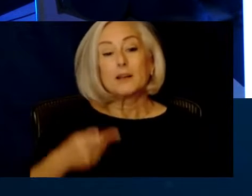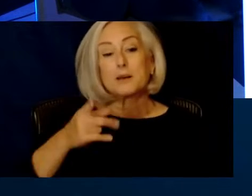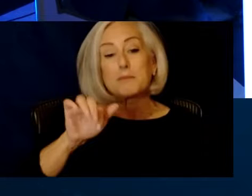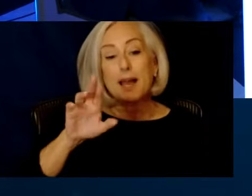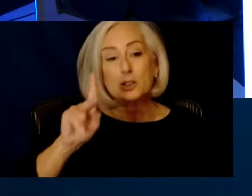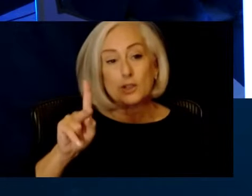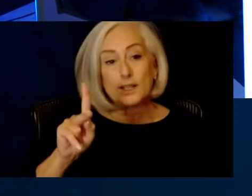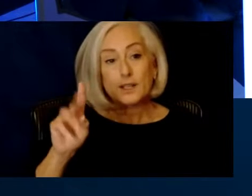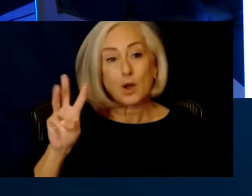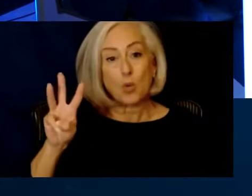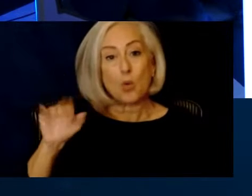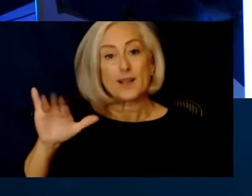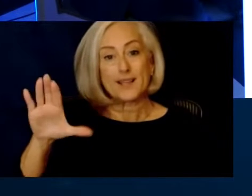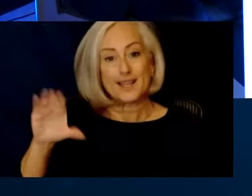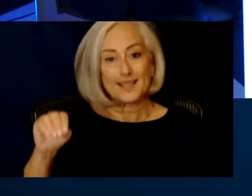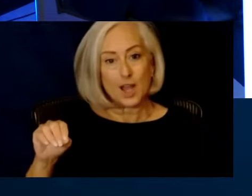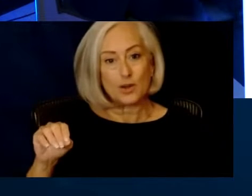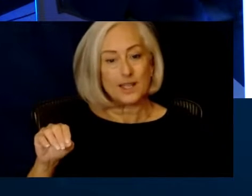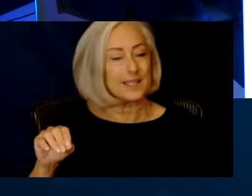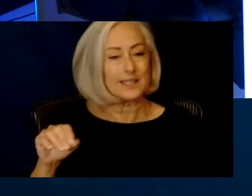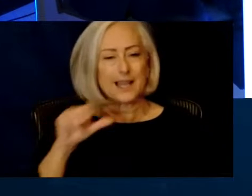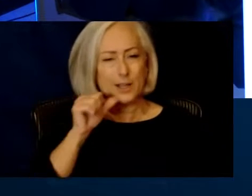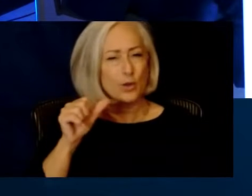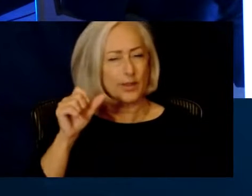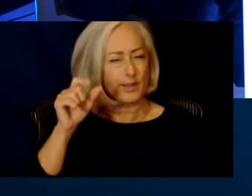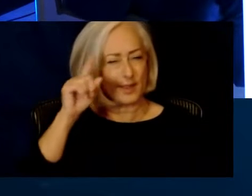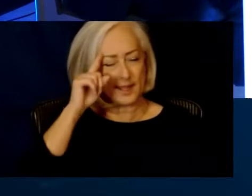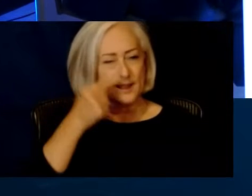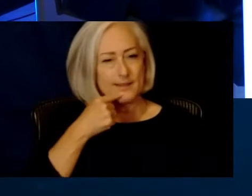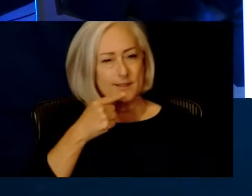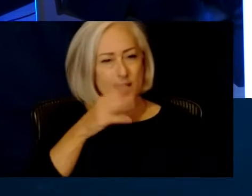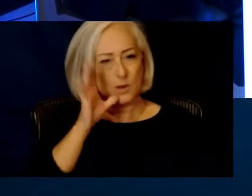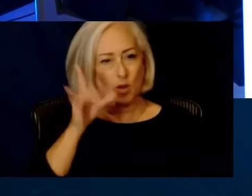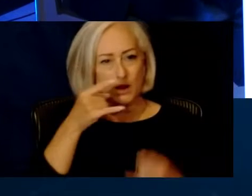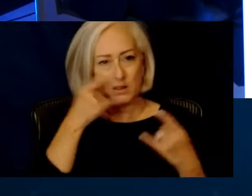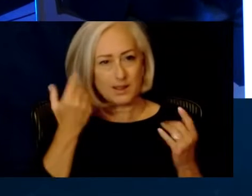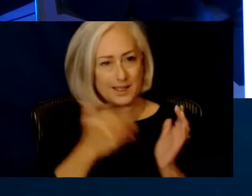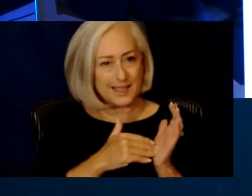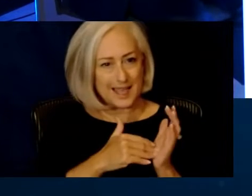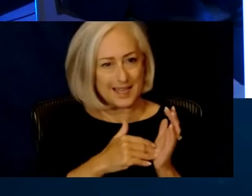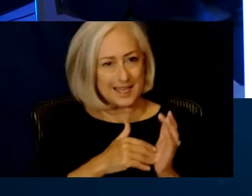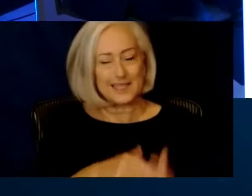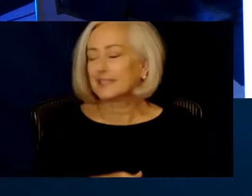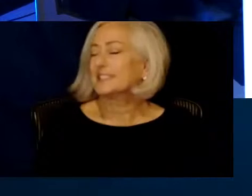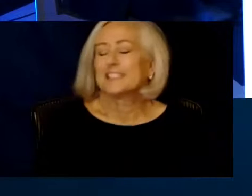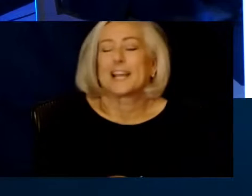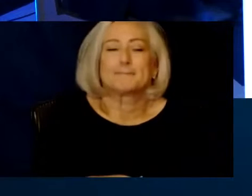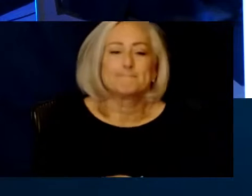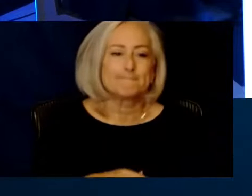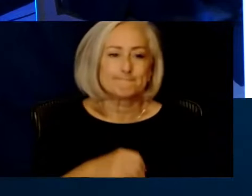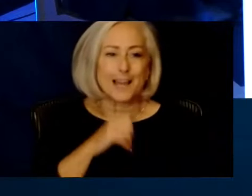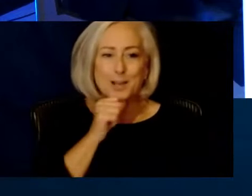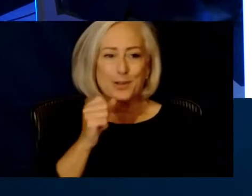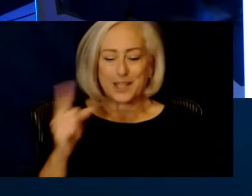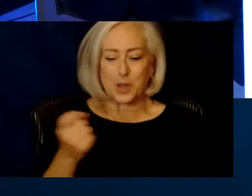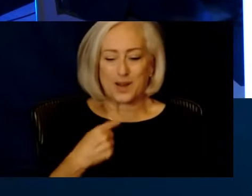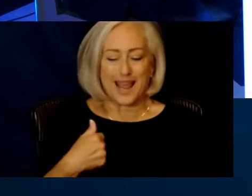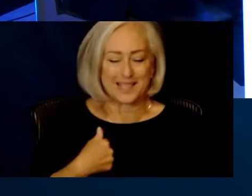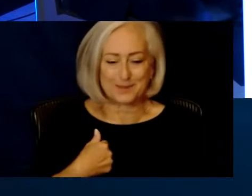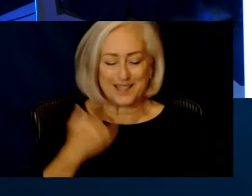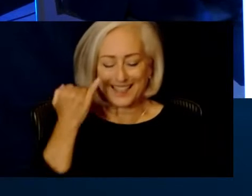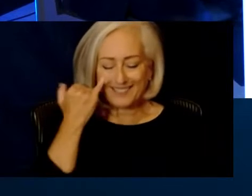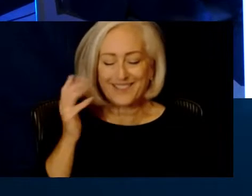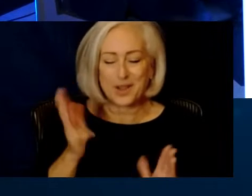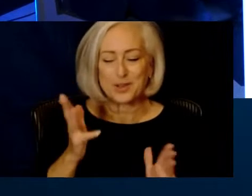appetite for mask mandates in Wyandotte either. Correct. Yep. I'm not sure they would call and ask my opinion if they were talking about it, but I don't